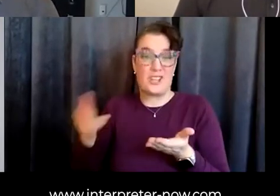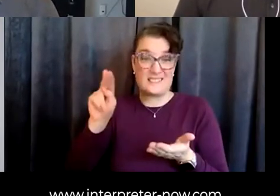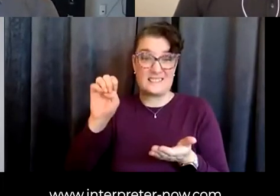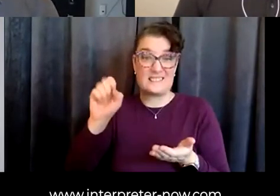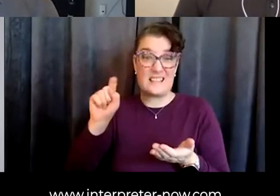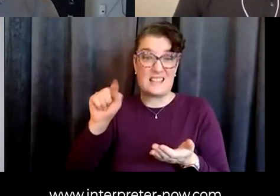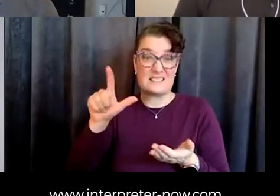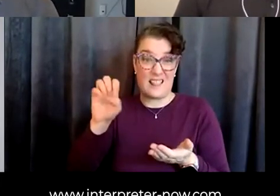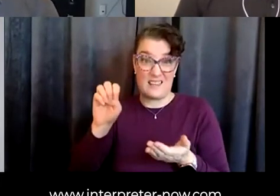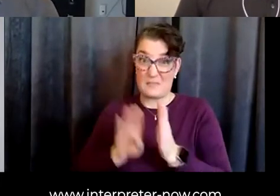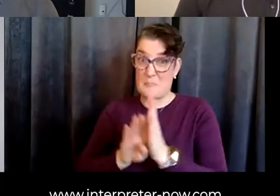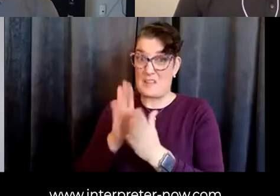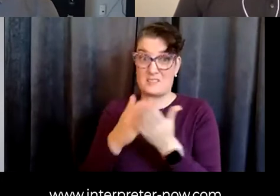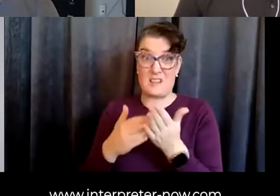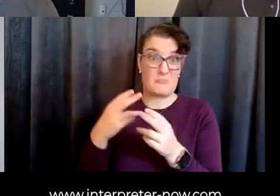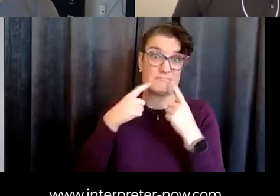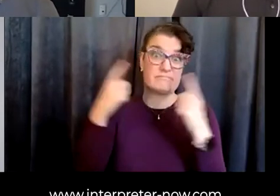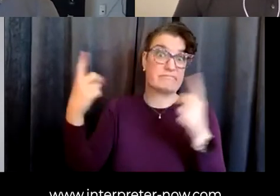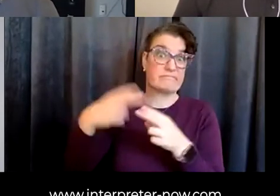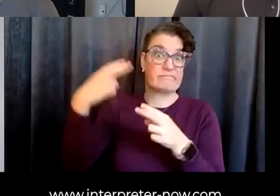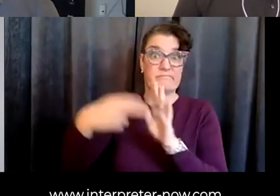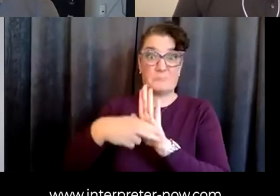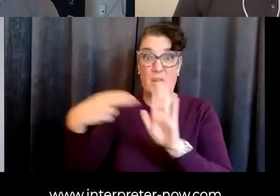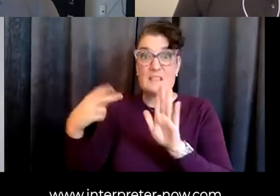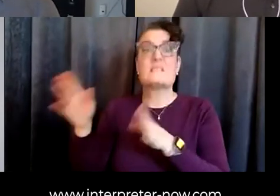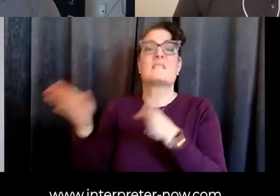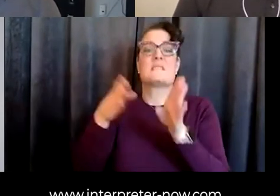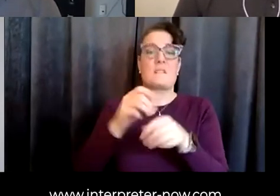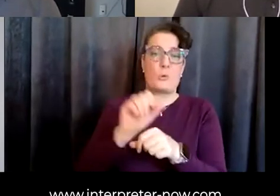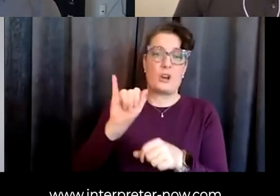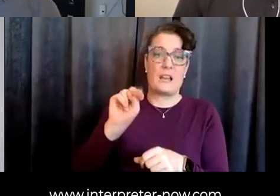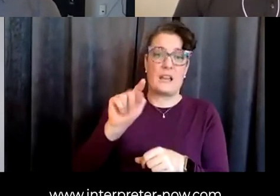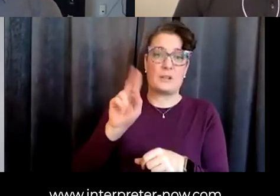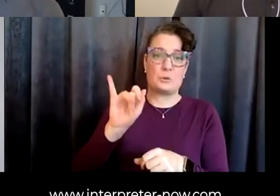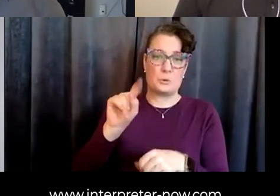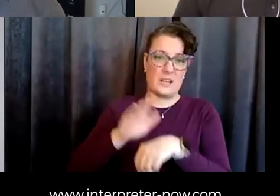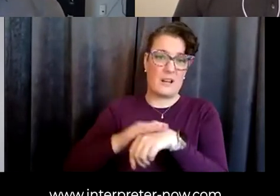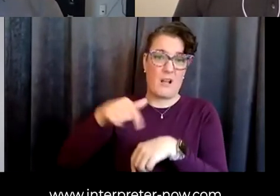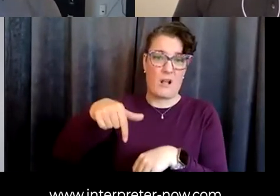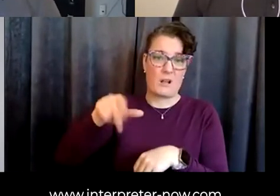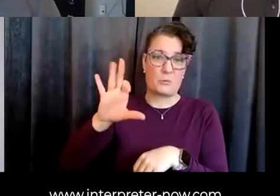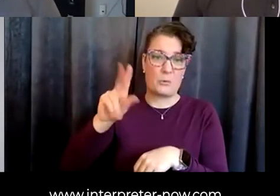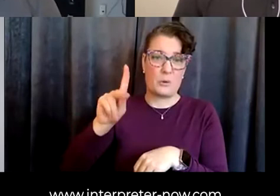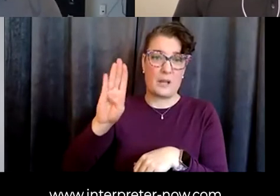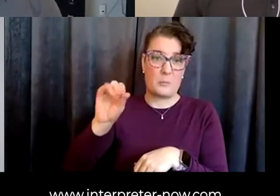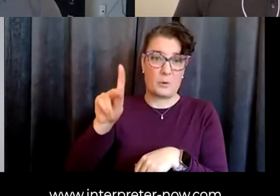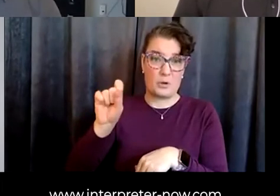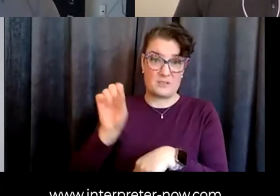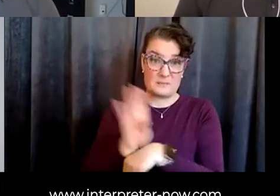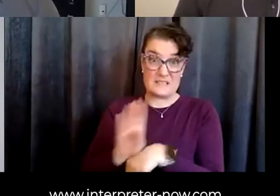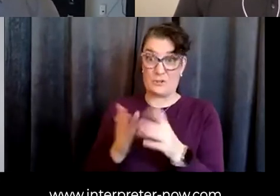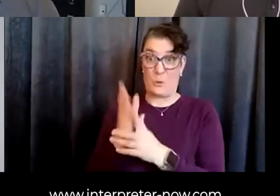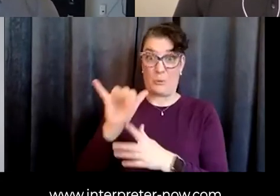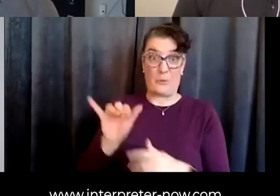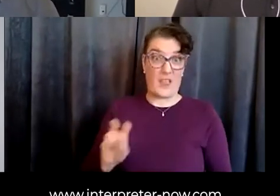favorite brands. And then I also spent some time in tech working at Intuit on the QuickBooks business. So throughout that journey, about